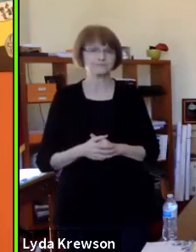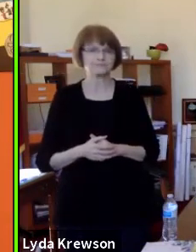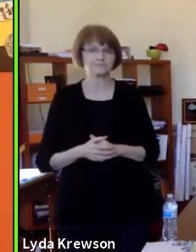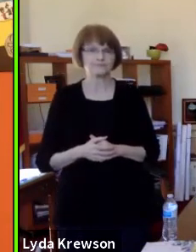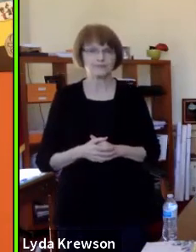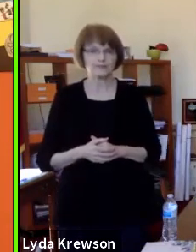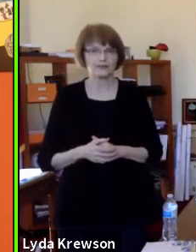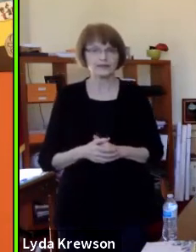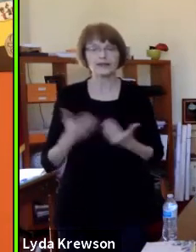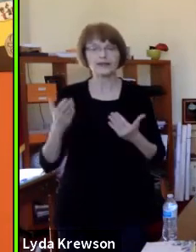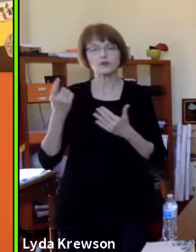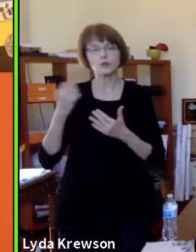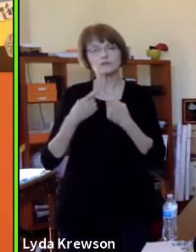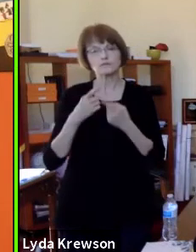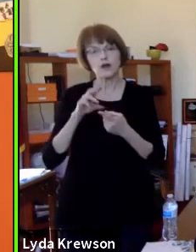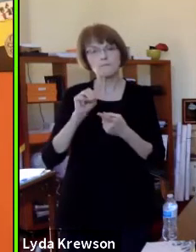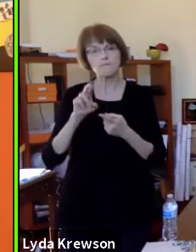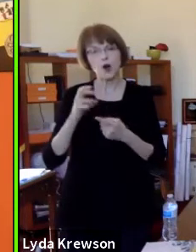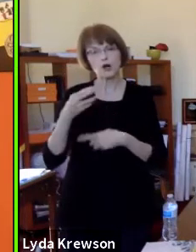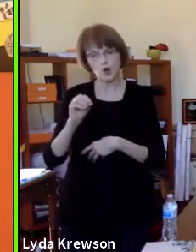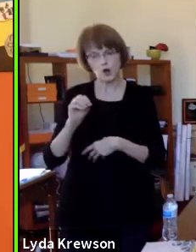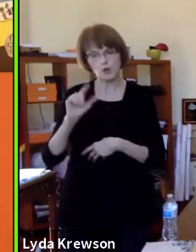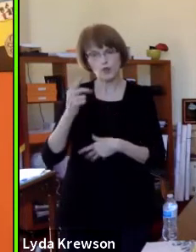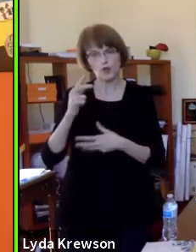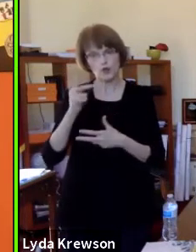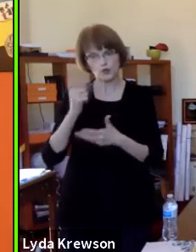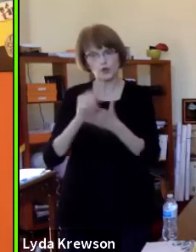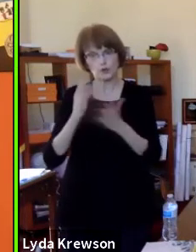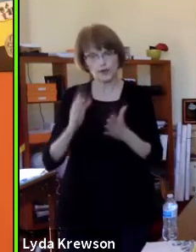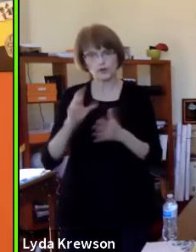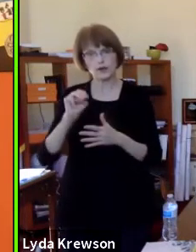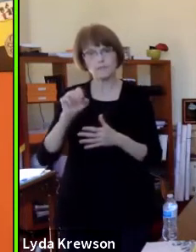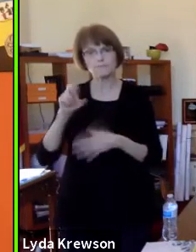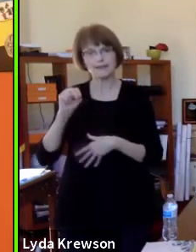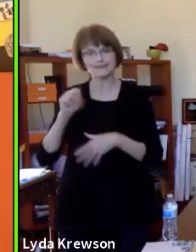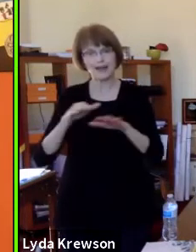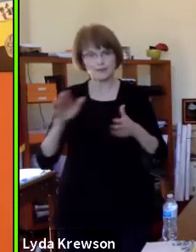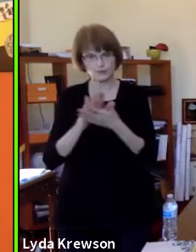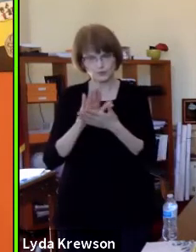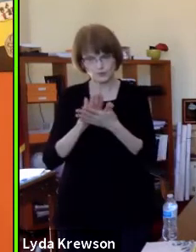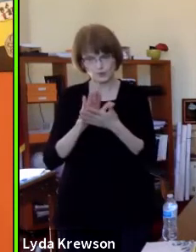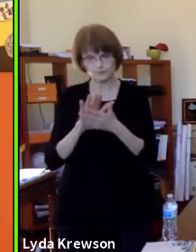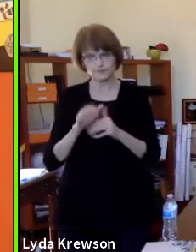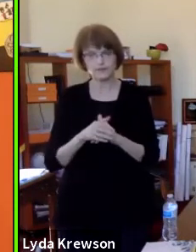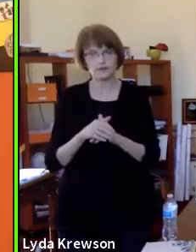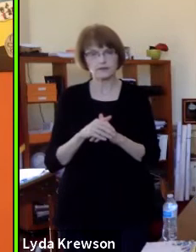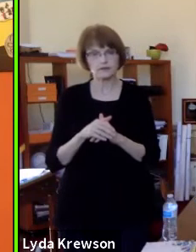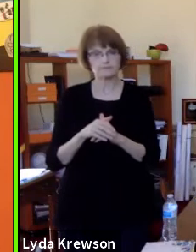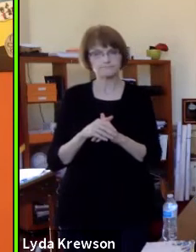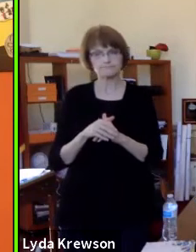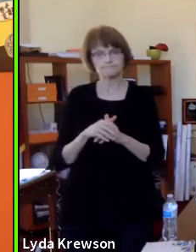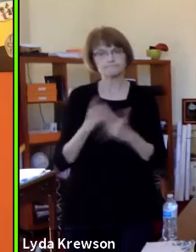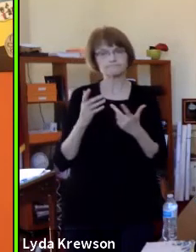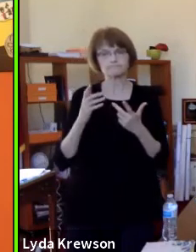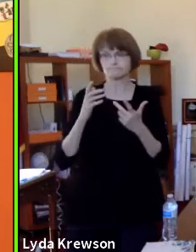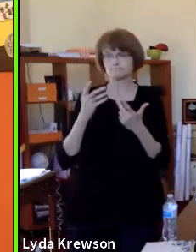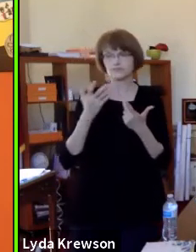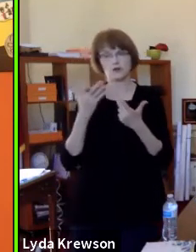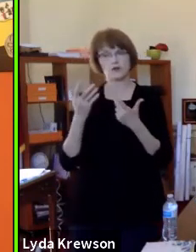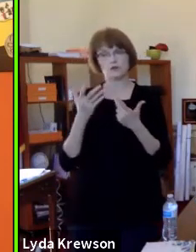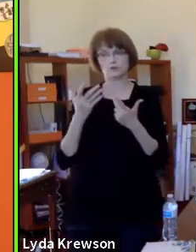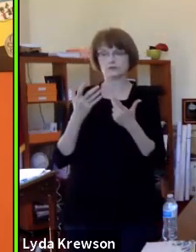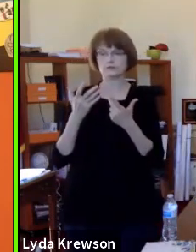Here's a question from Margot, a third grader at Mason Elementary. How are you keeping people safe who get